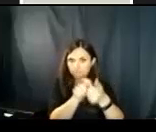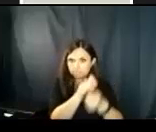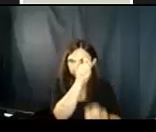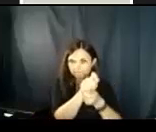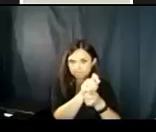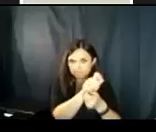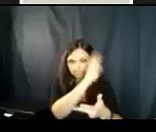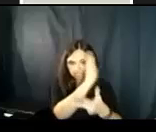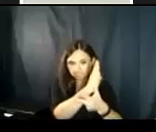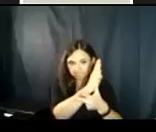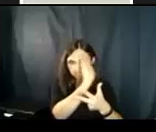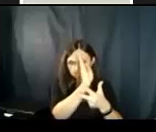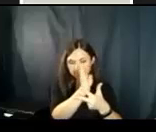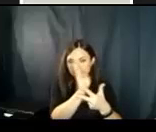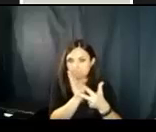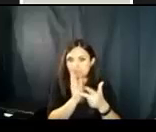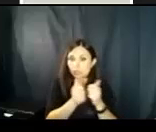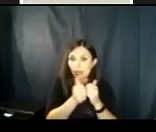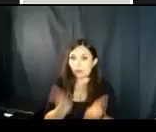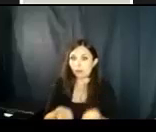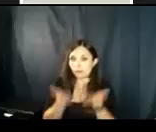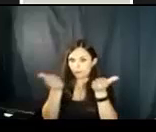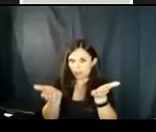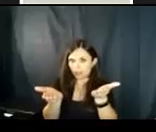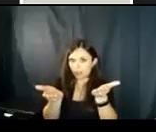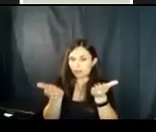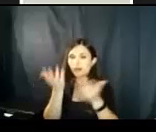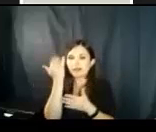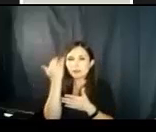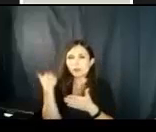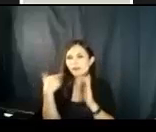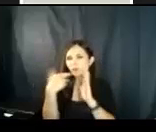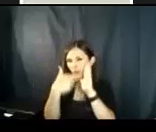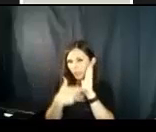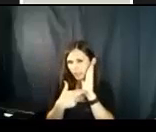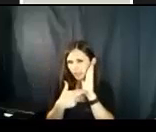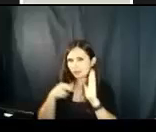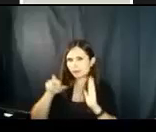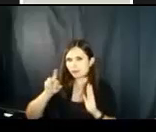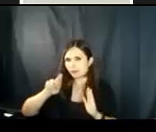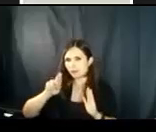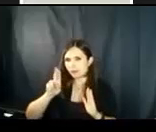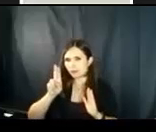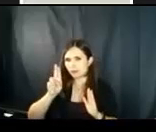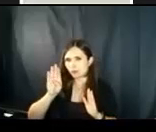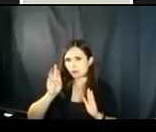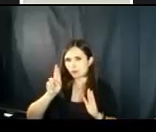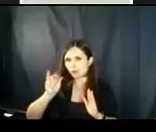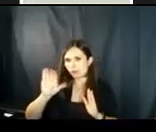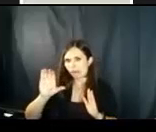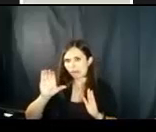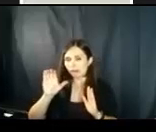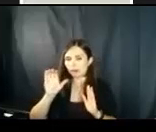on how they're going to provide that, that's why we have rubrics. And that's why remember about steps and providing them